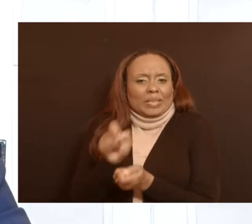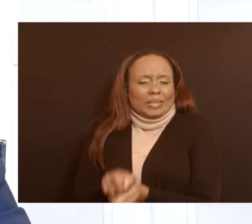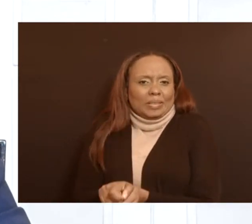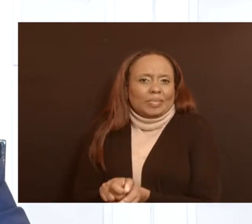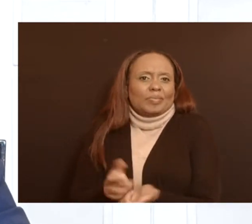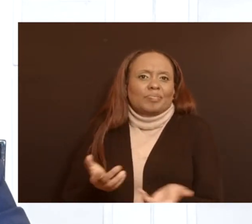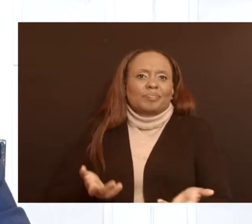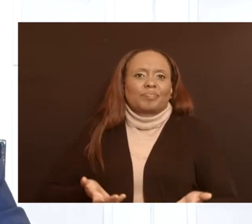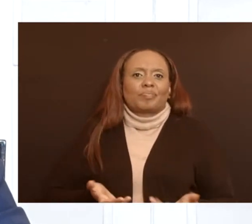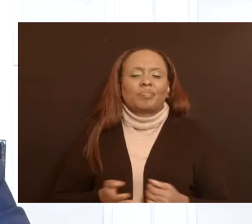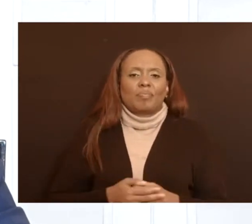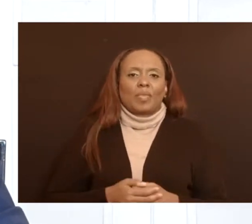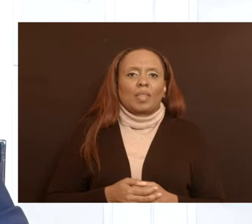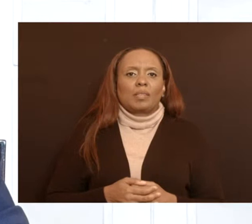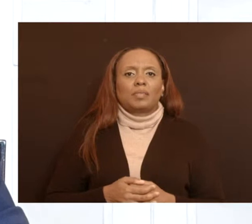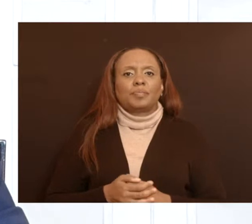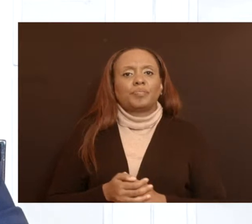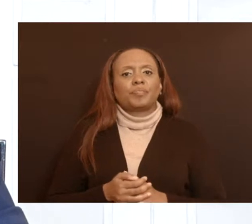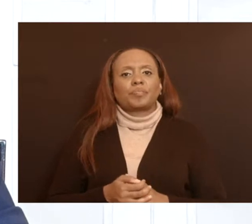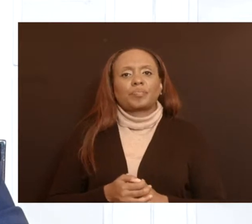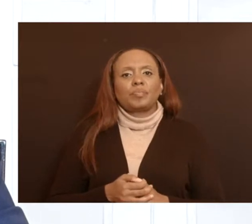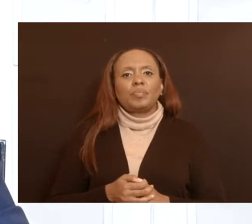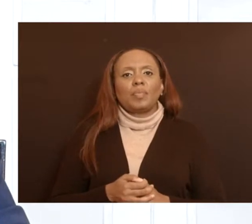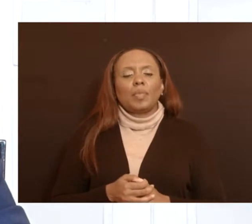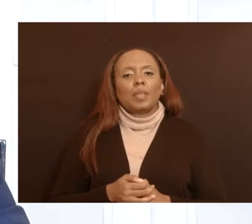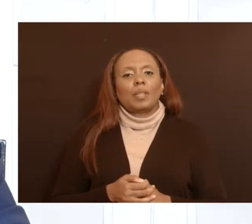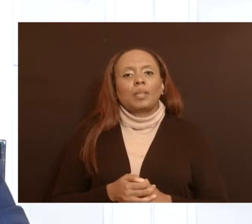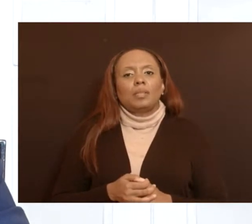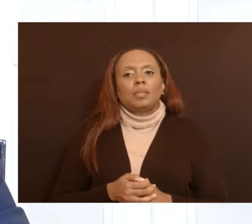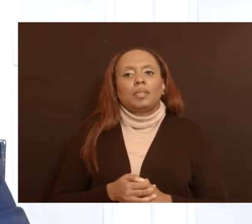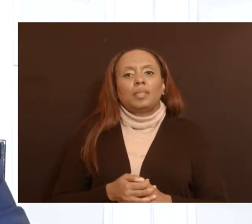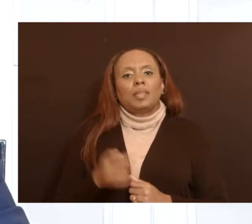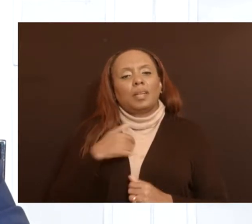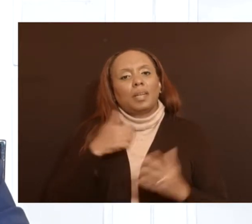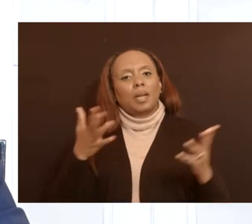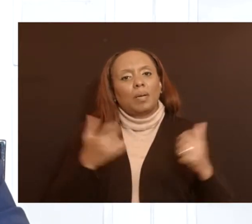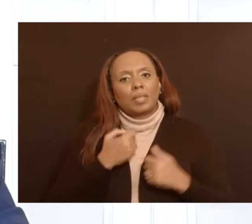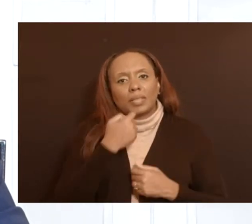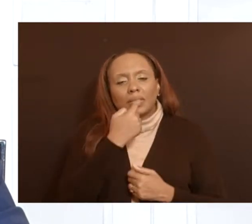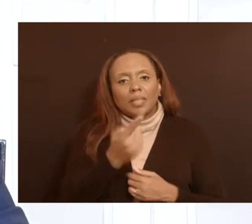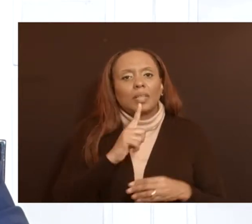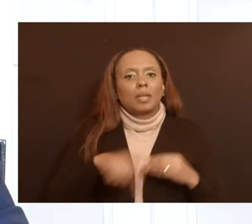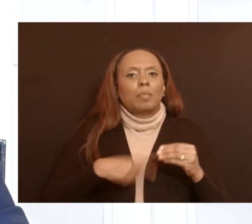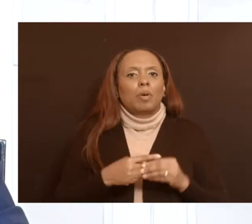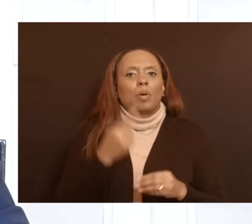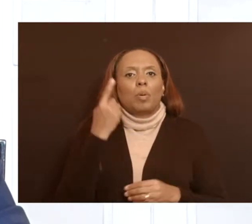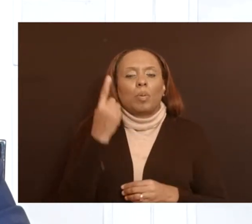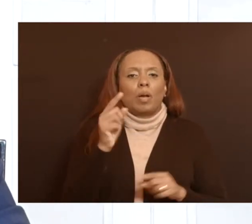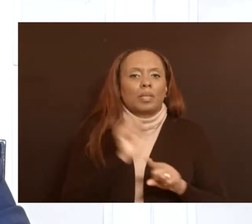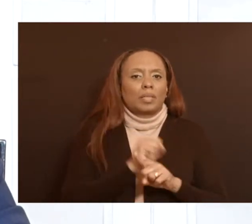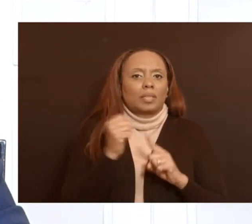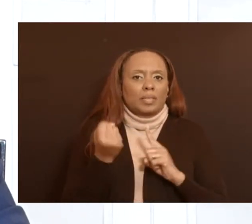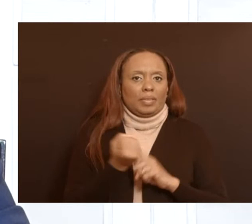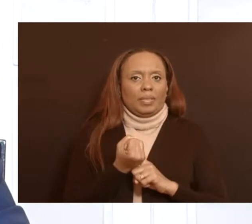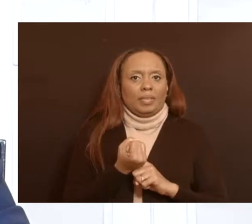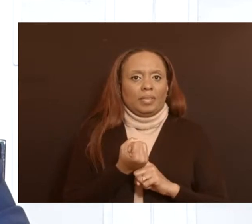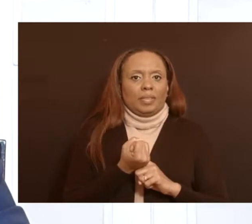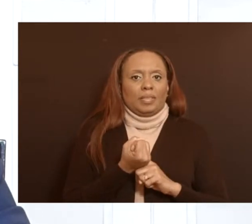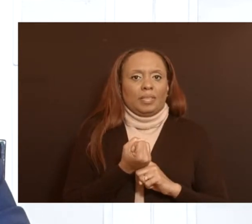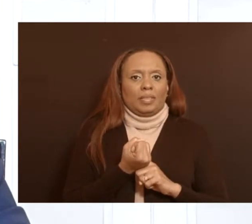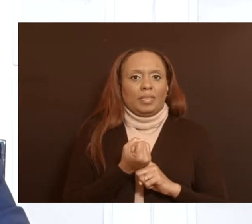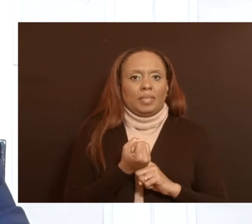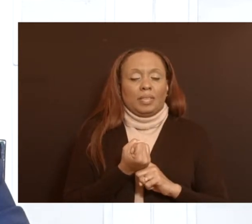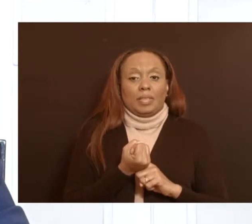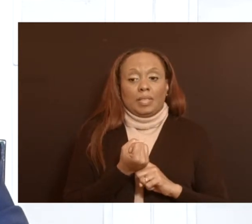it would be inappropriate. But I would tell you about a particular case of a person who's been vaccinated, one of those I mentioned, who was in the